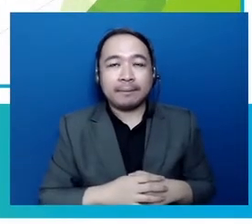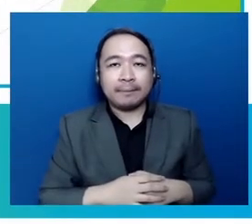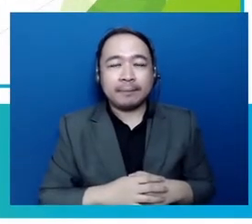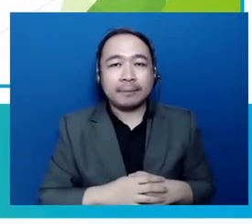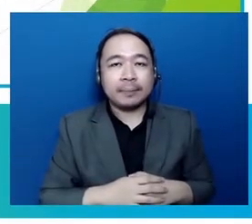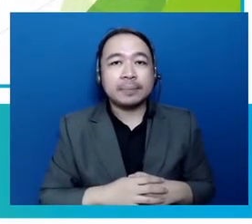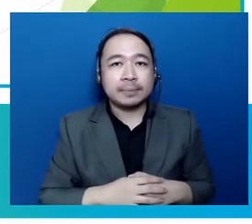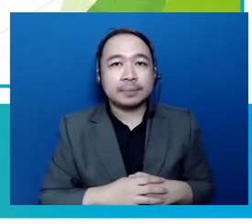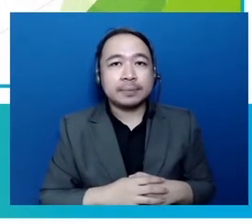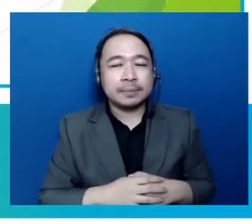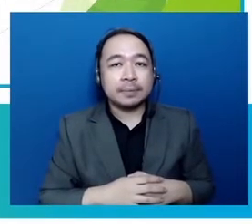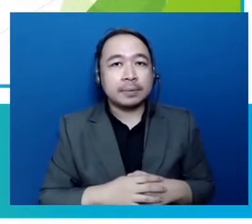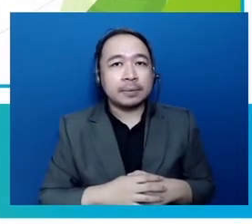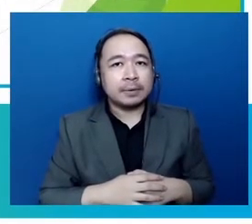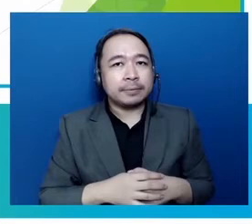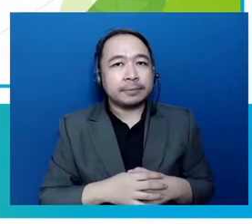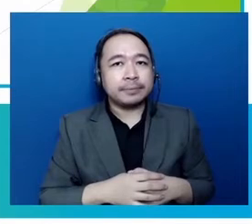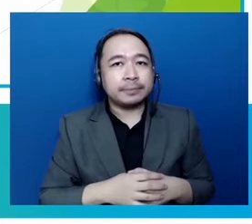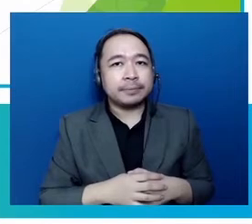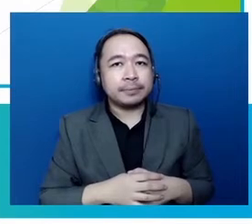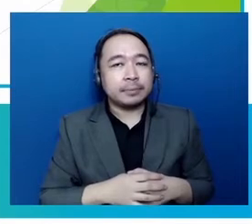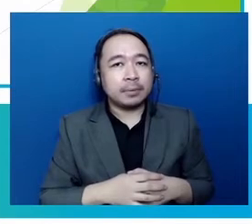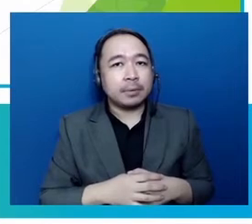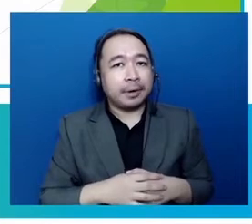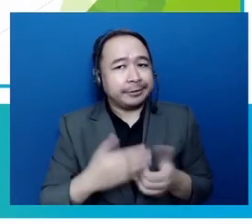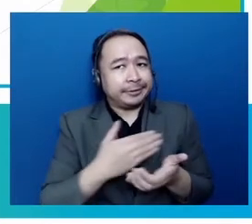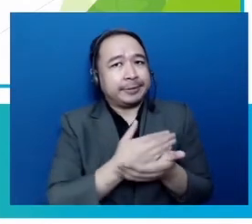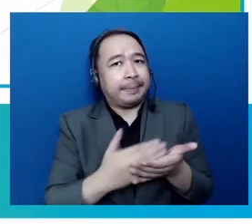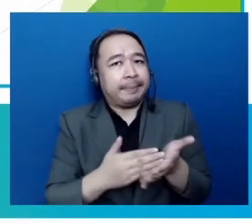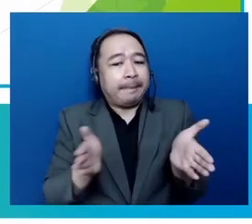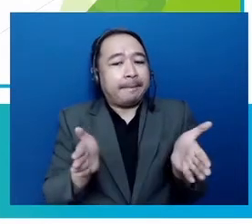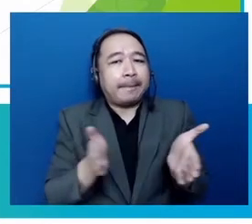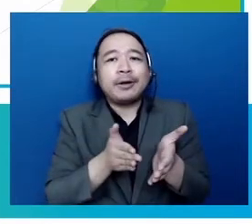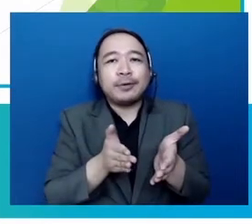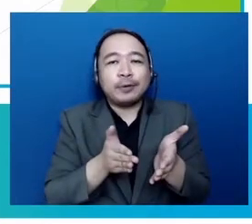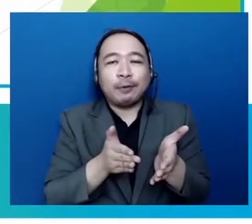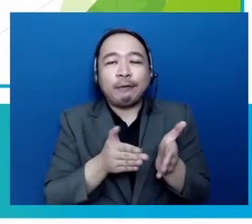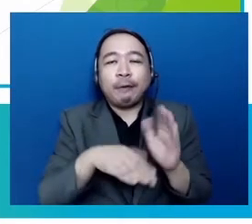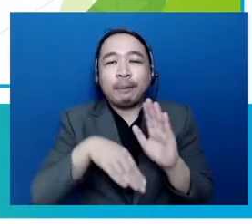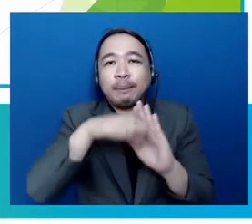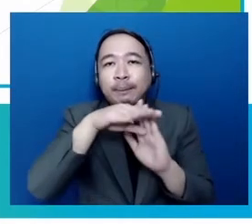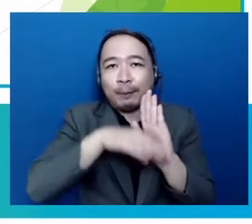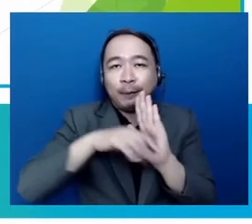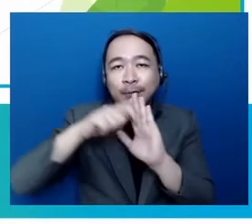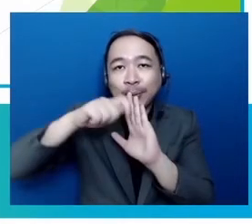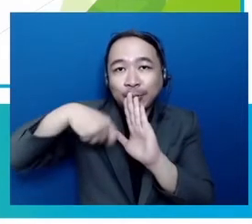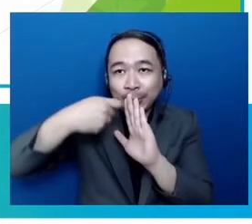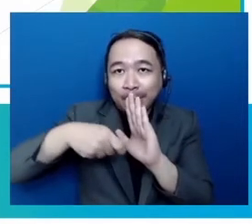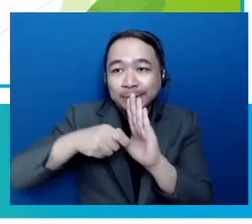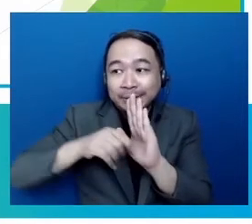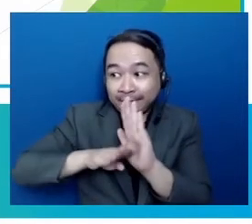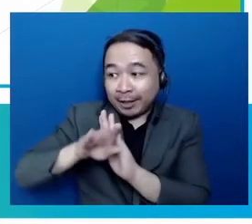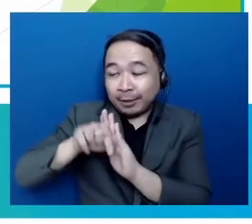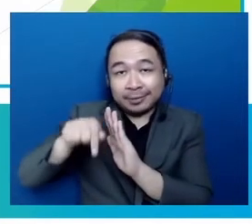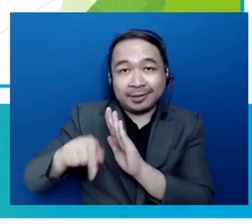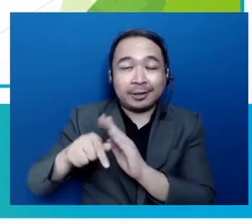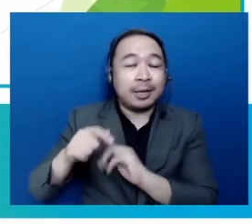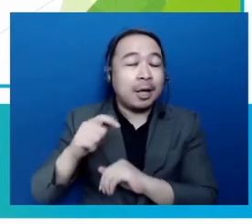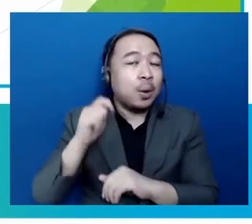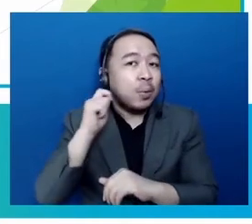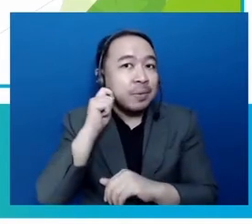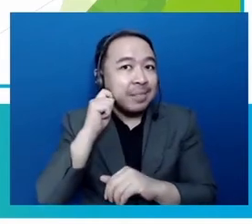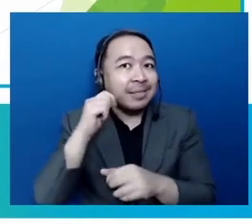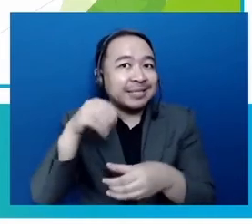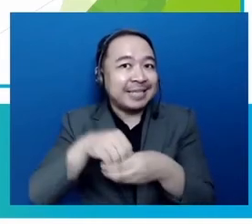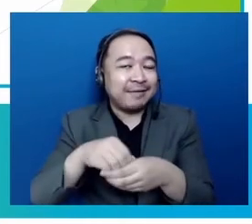Some of the micro enterprise that have been developed and supported by the Women's Savings Club include